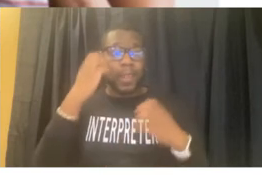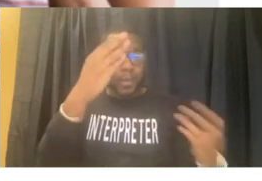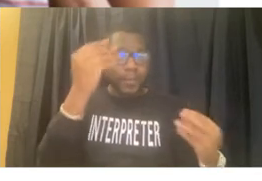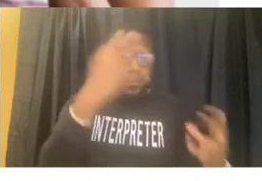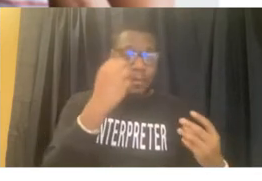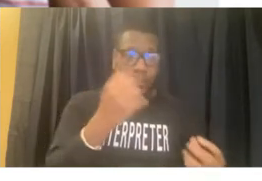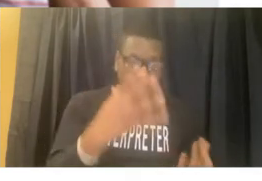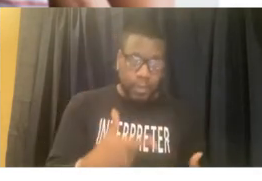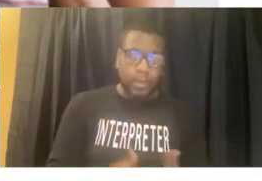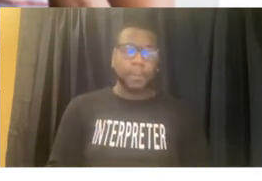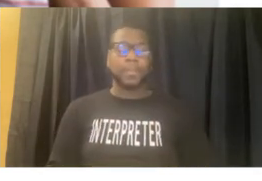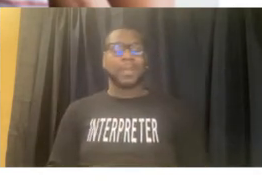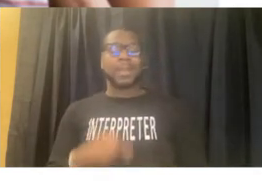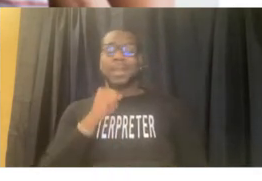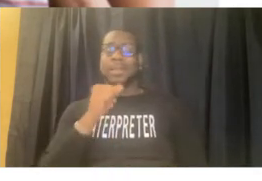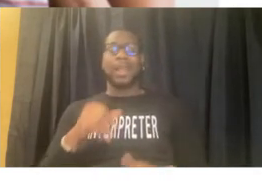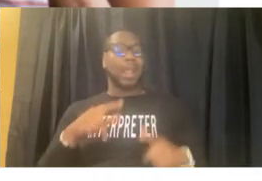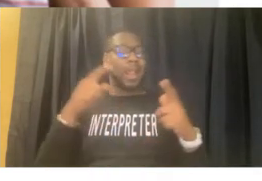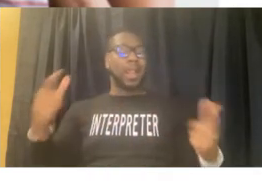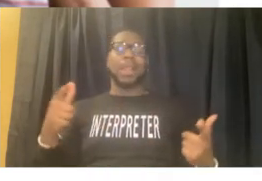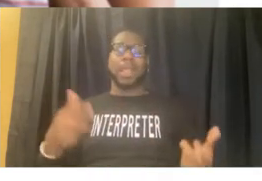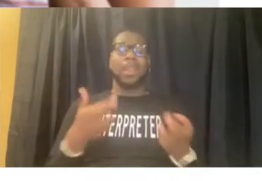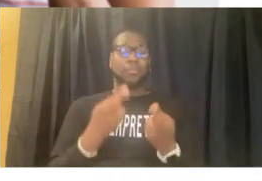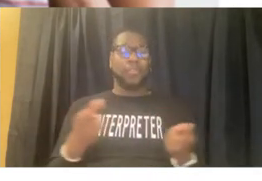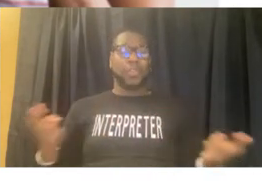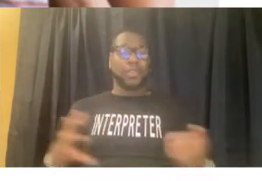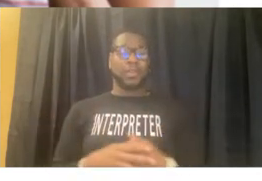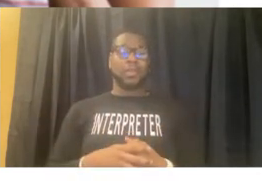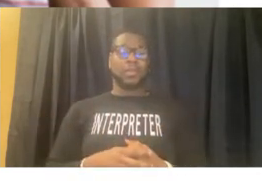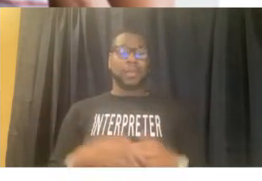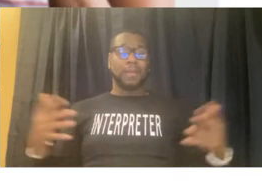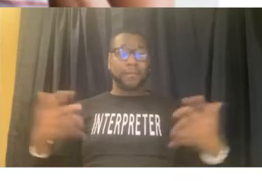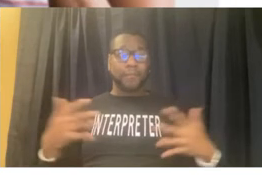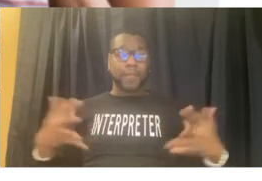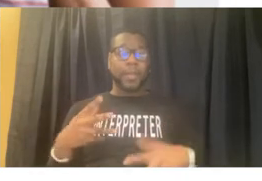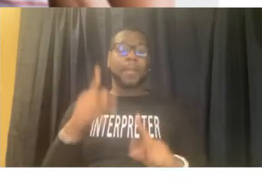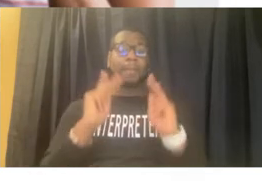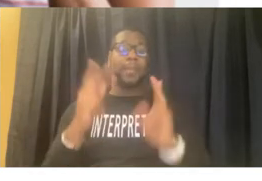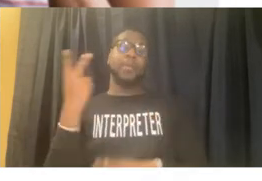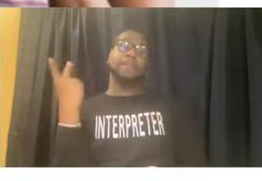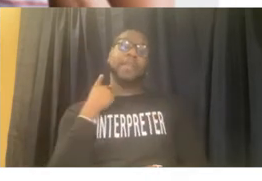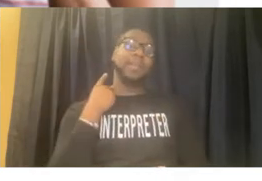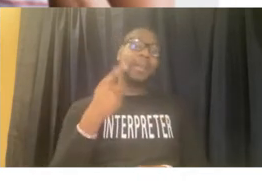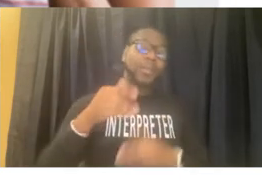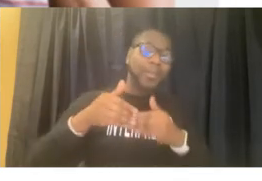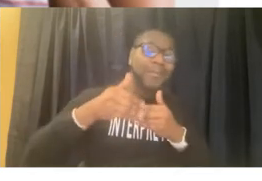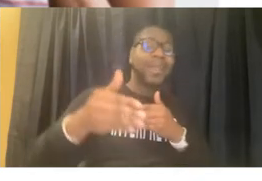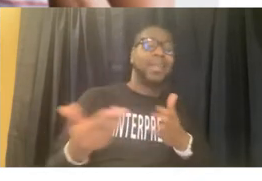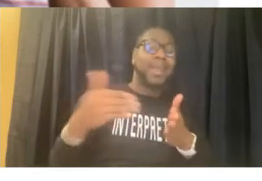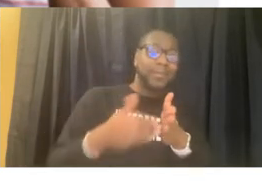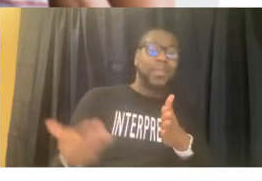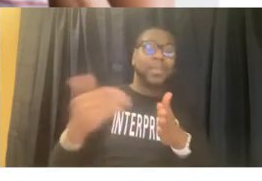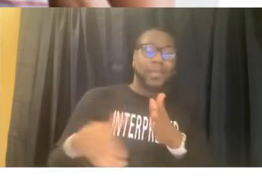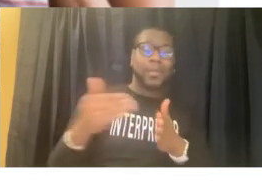lack of resources for the client to lean on, and fear of continuing to be victimized or criminalized further due to the laws and regulations